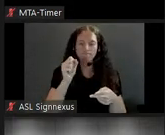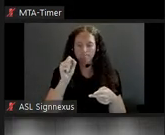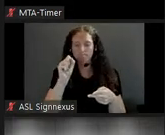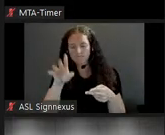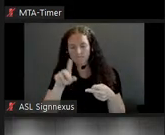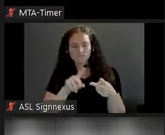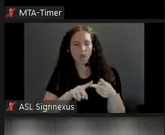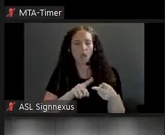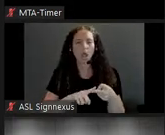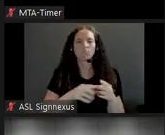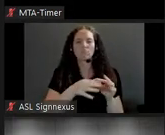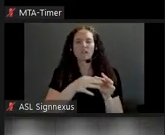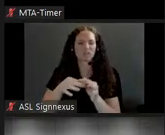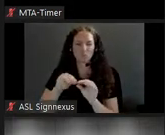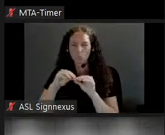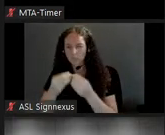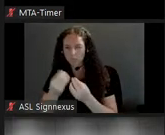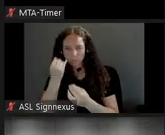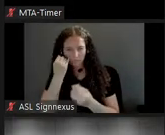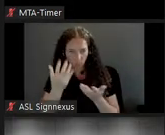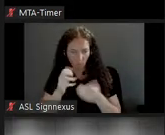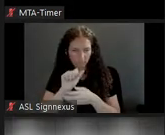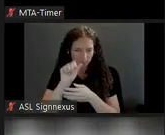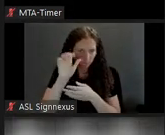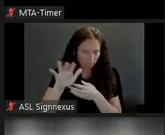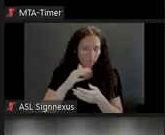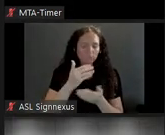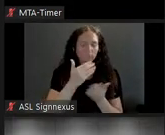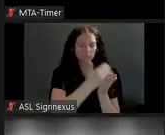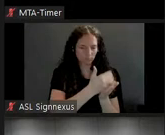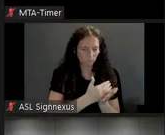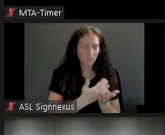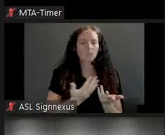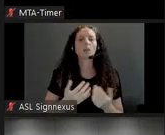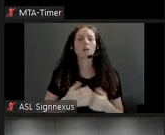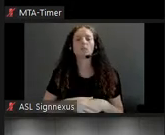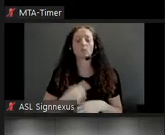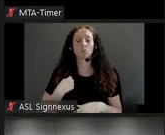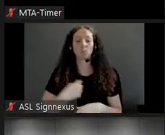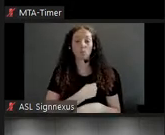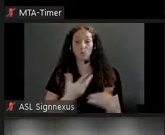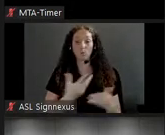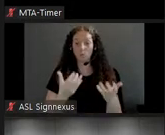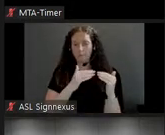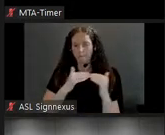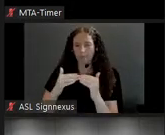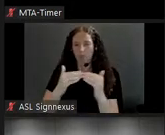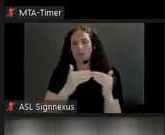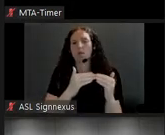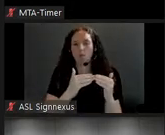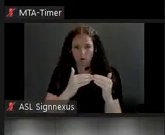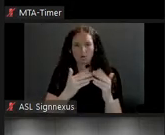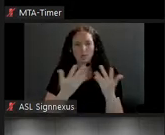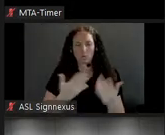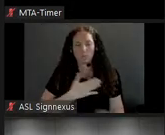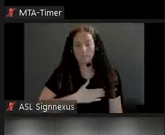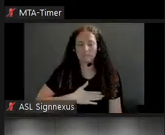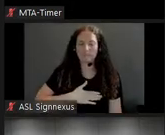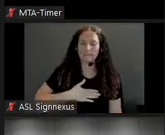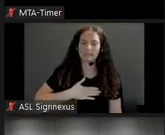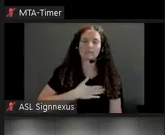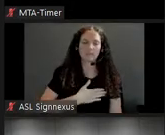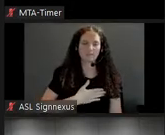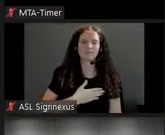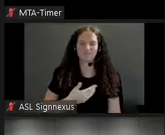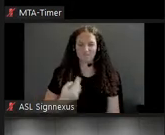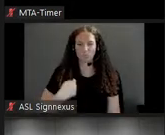us. And also, please, so that everyone's fair to all the speakers that have registered, we just ask